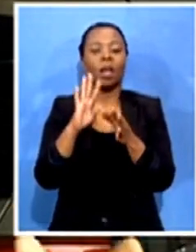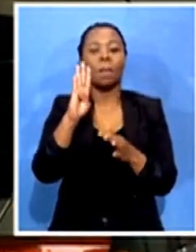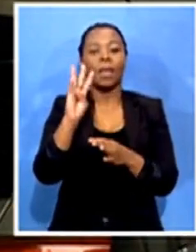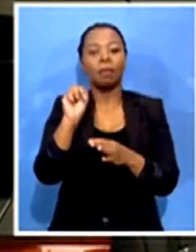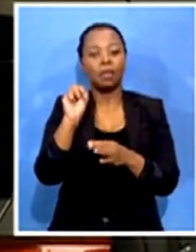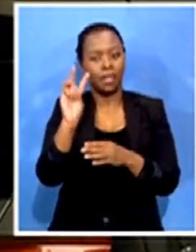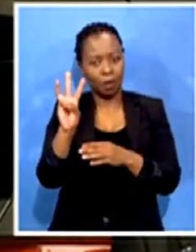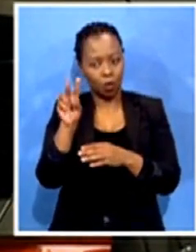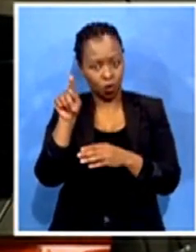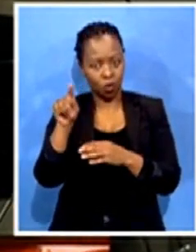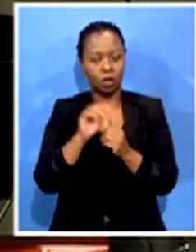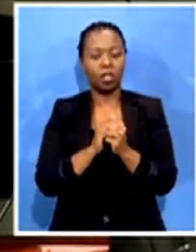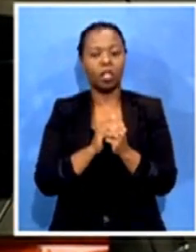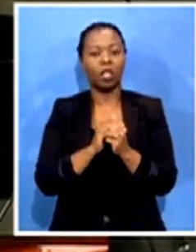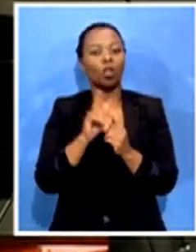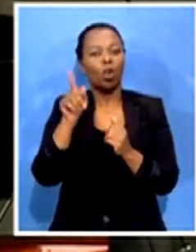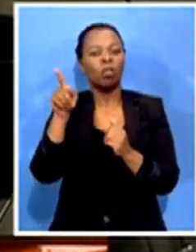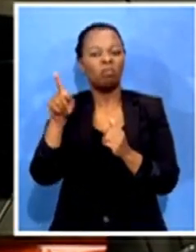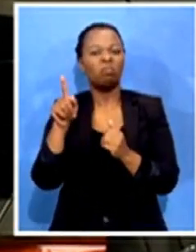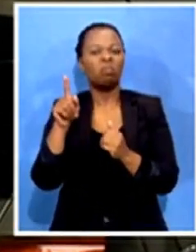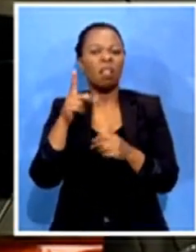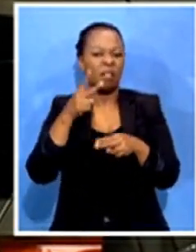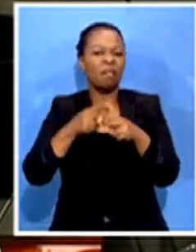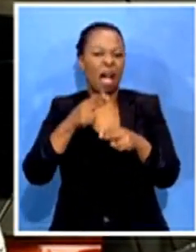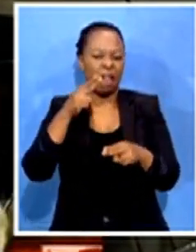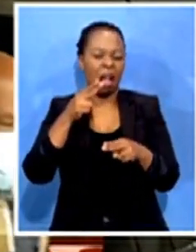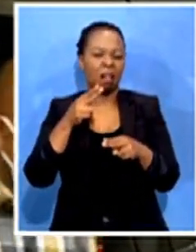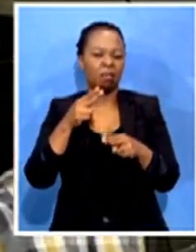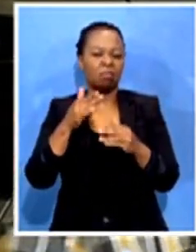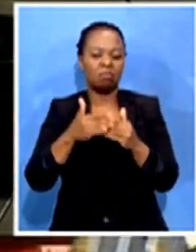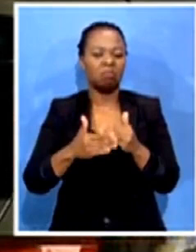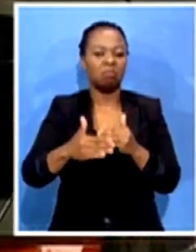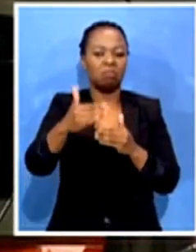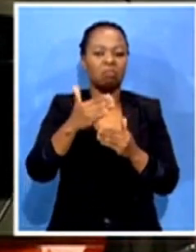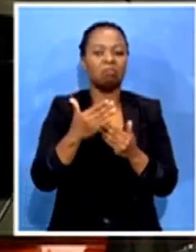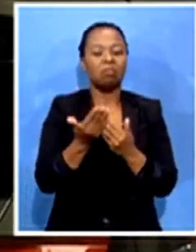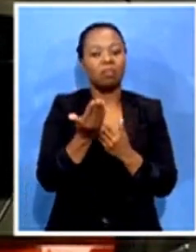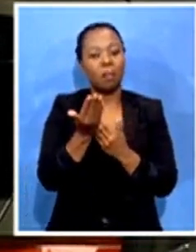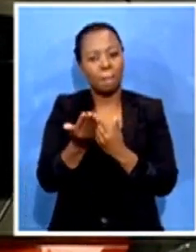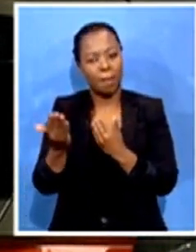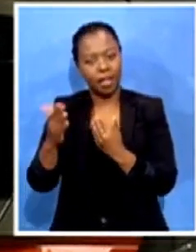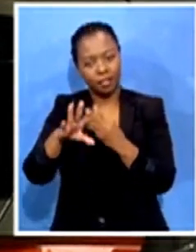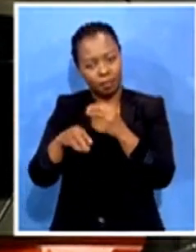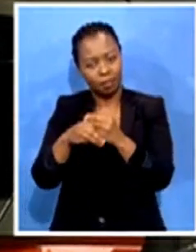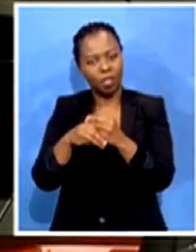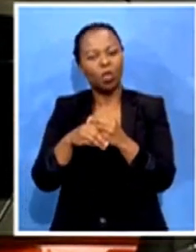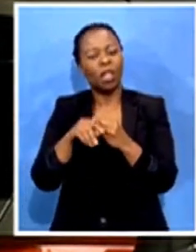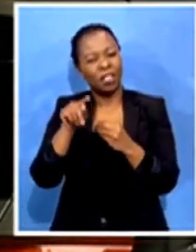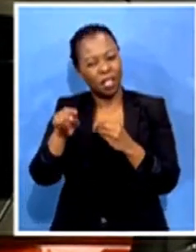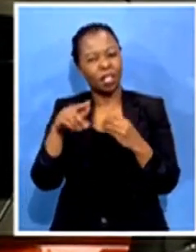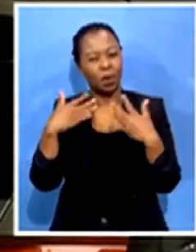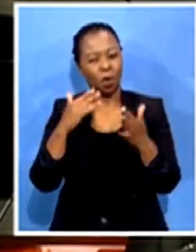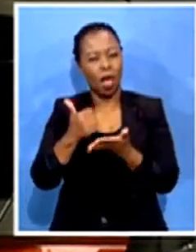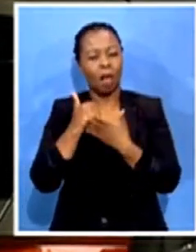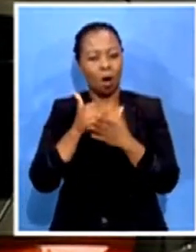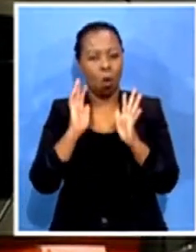the final touches of that. Those 100 beds will be very helpful. We don't have lots of admissions in the east